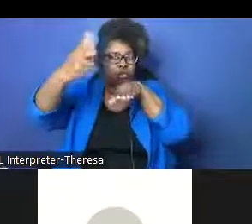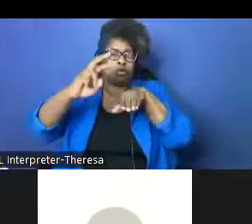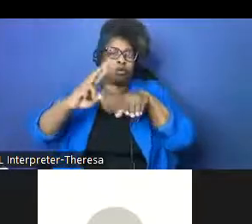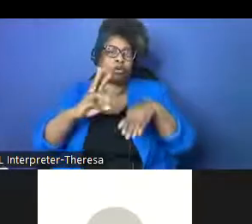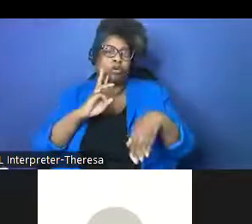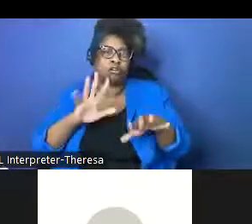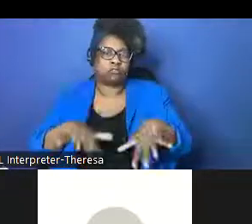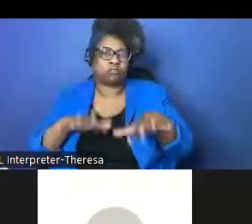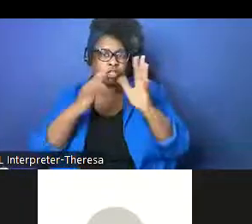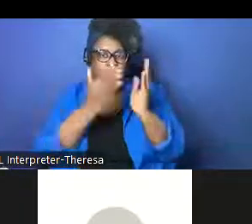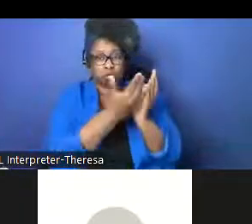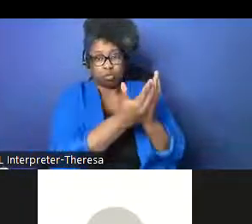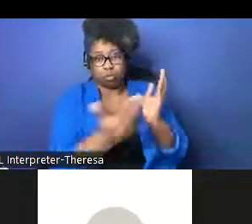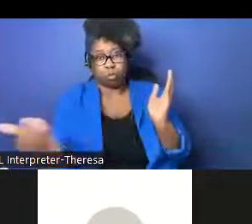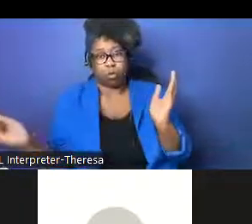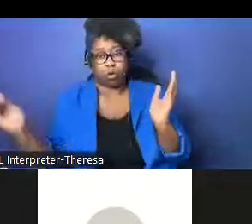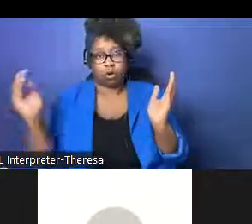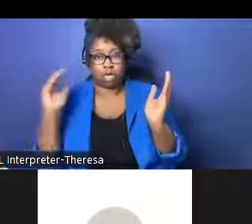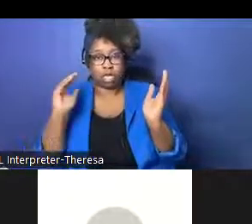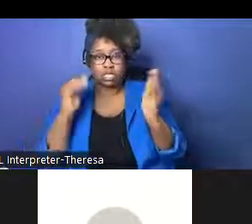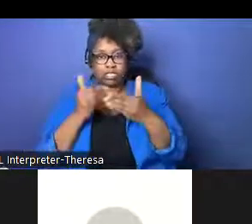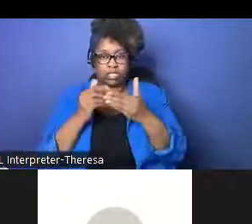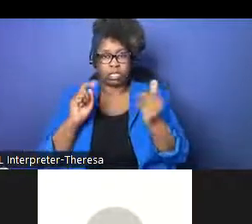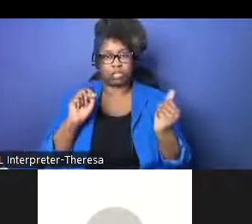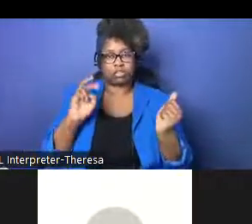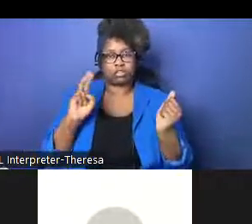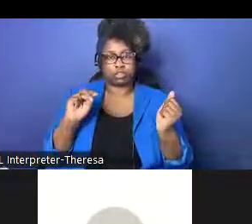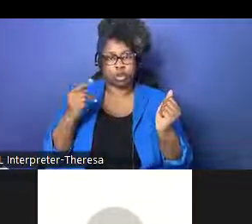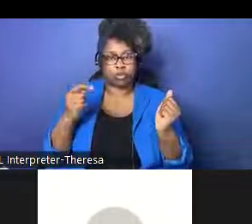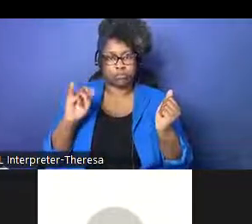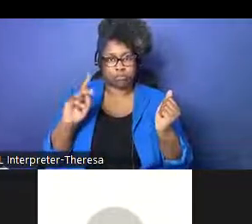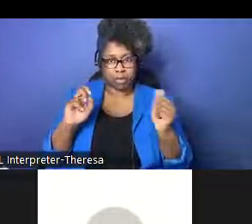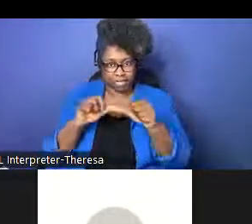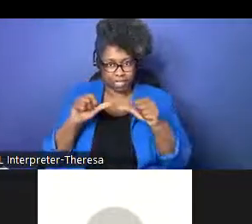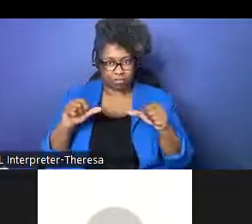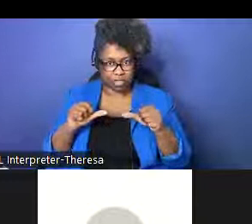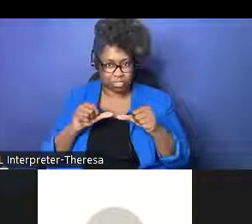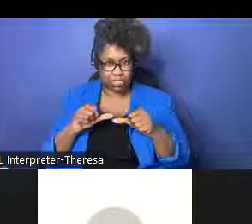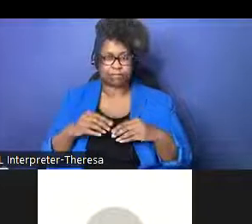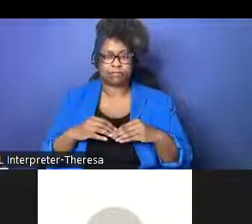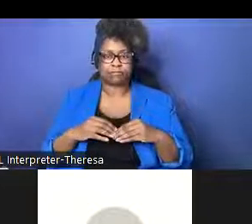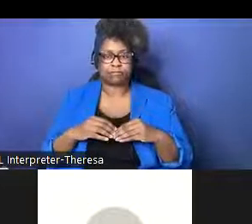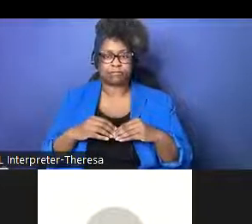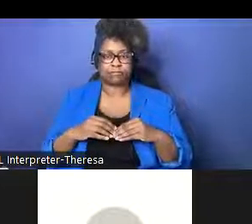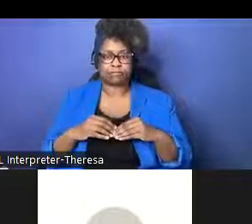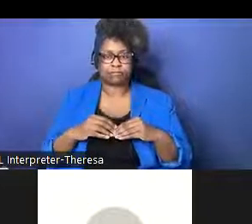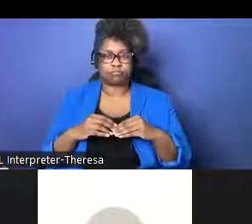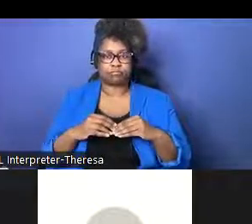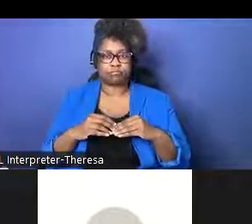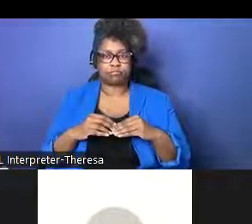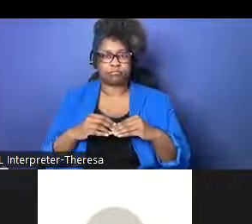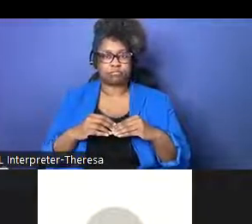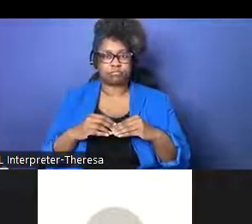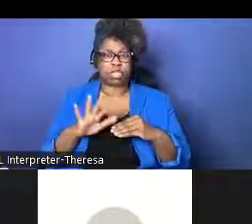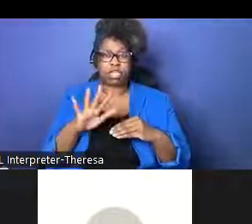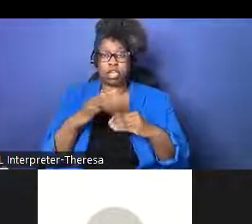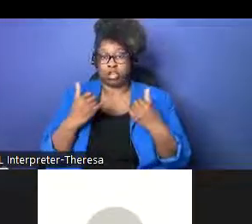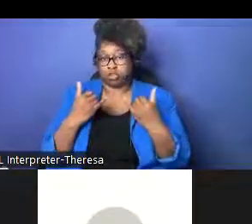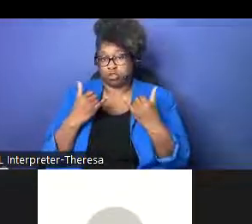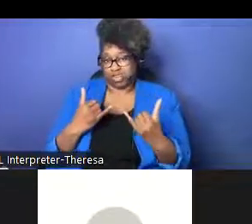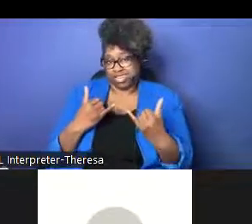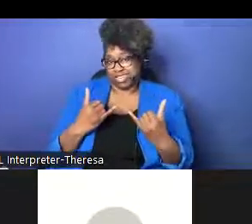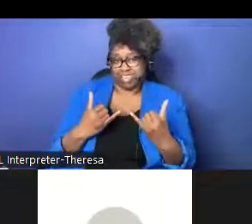along the turnpike area. Now, this is not necessarily feasible in the current